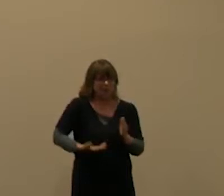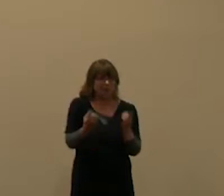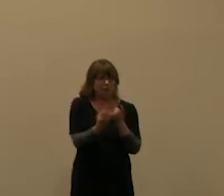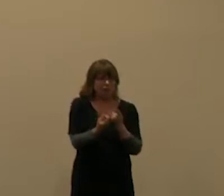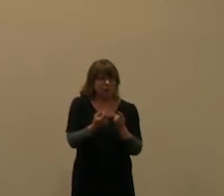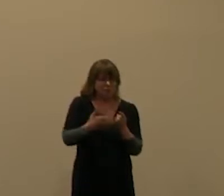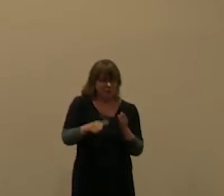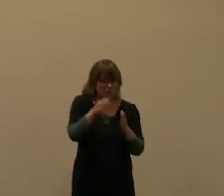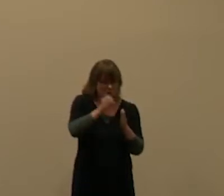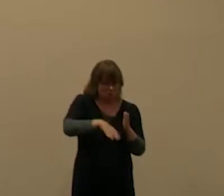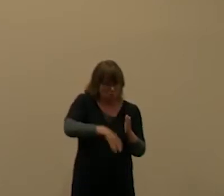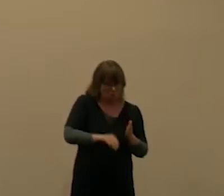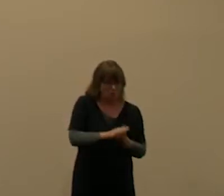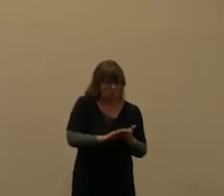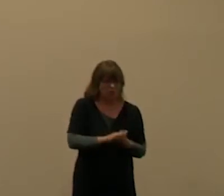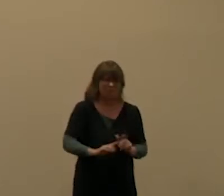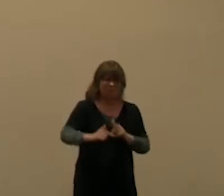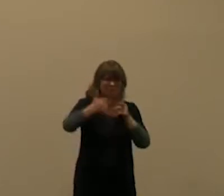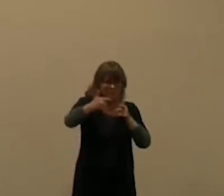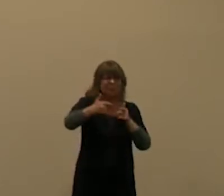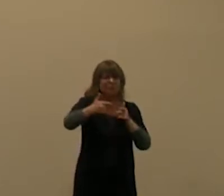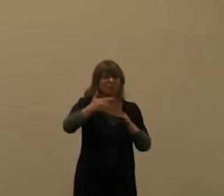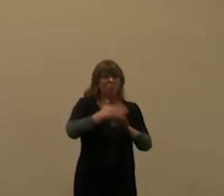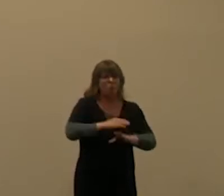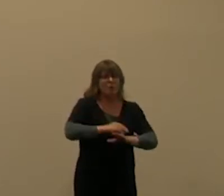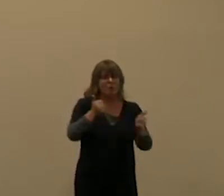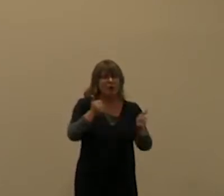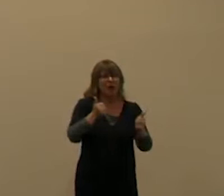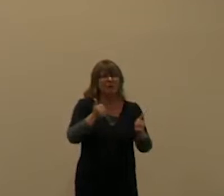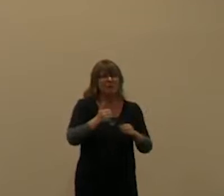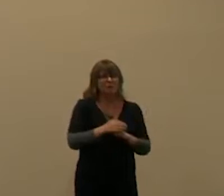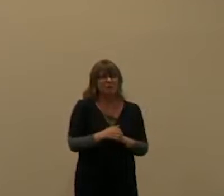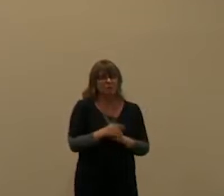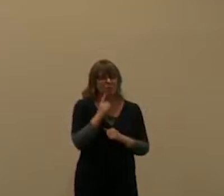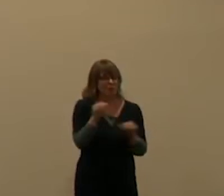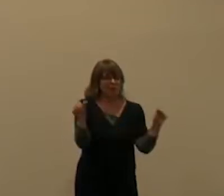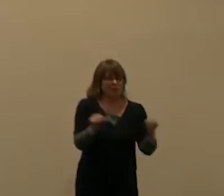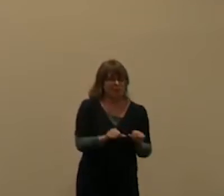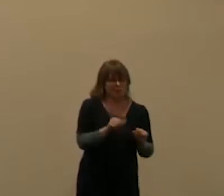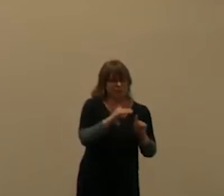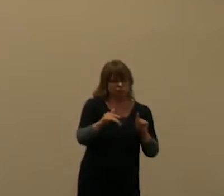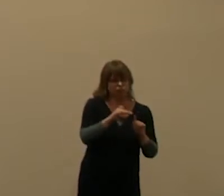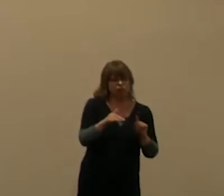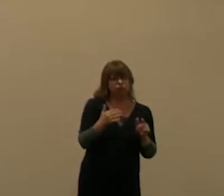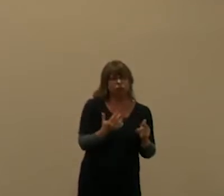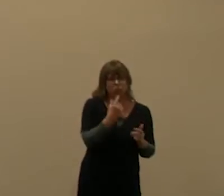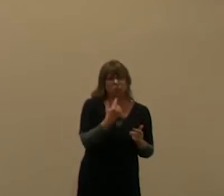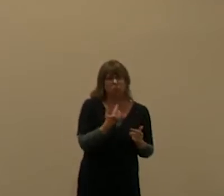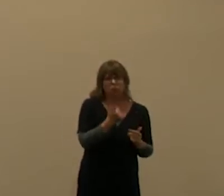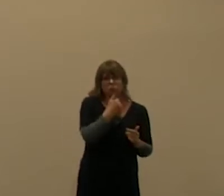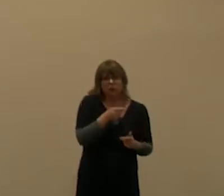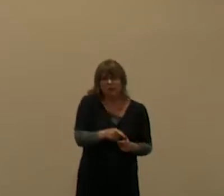they would have like a good meeting experience even with their small broadband